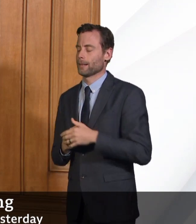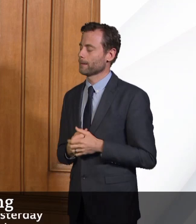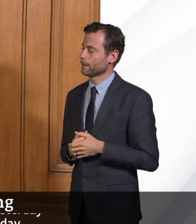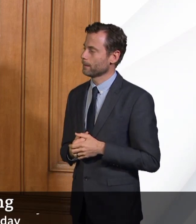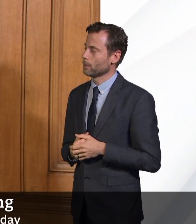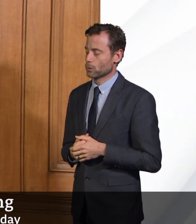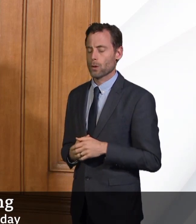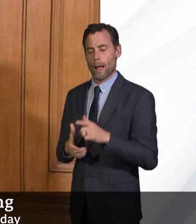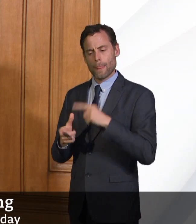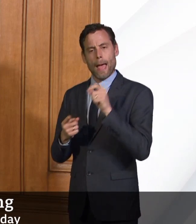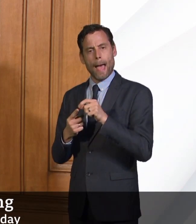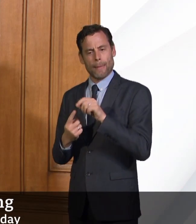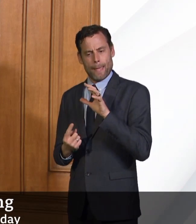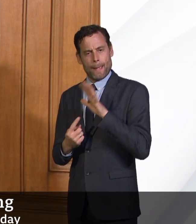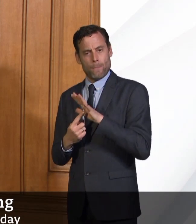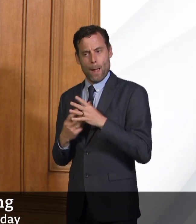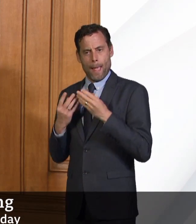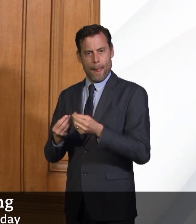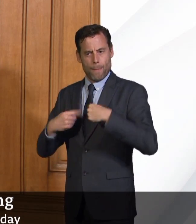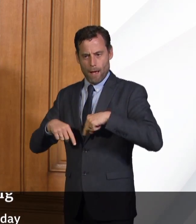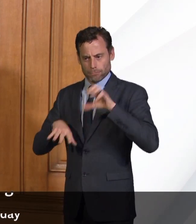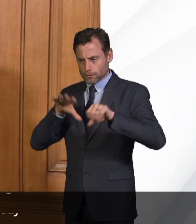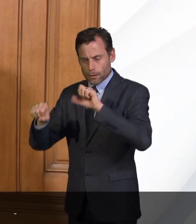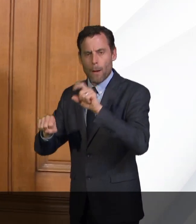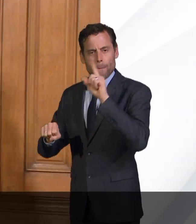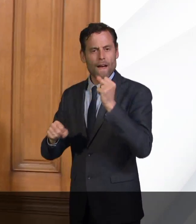will be an important part, but it will not be the only part.